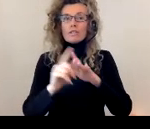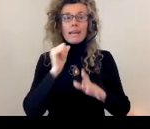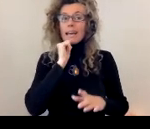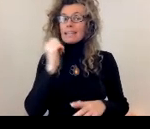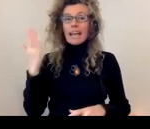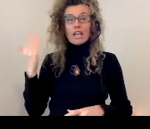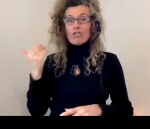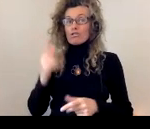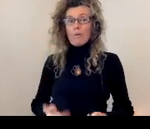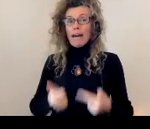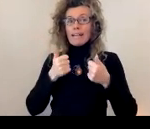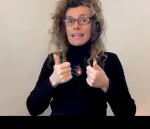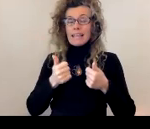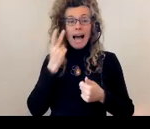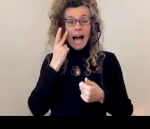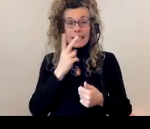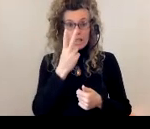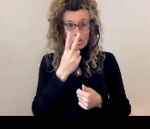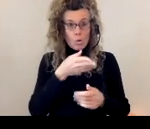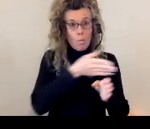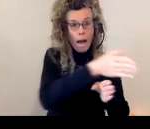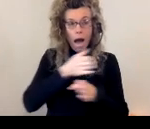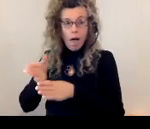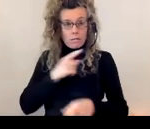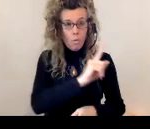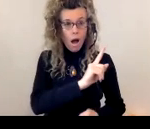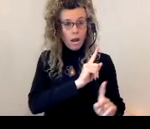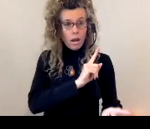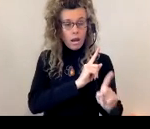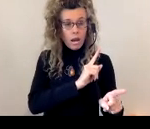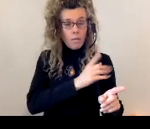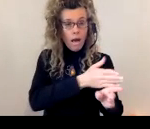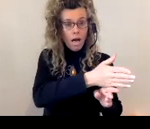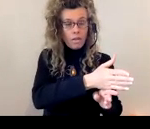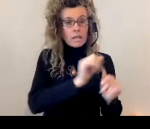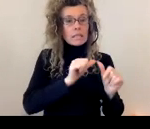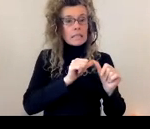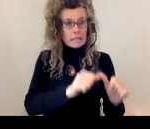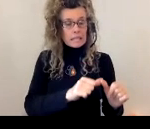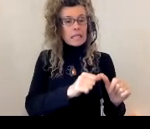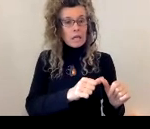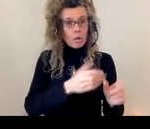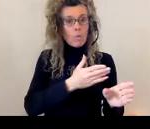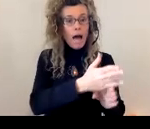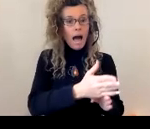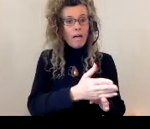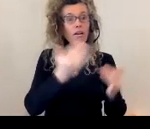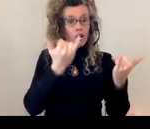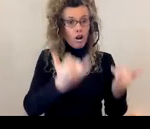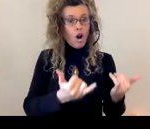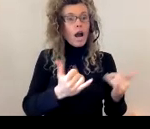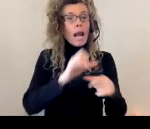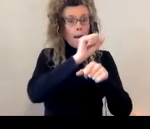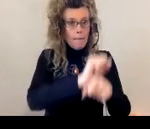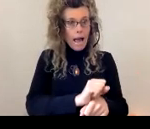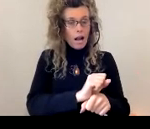So I see two potential paths for you in 2013. One is the continued path of your current patterns and your